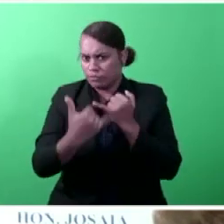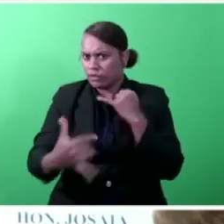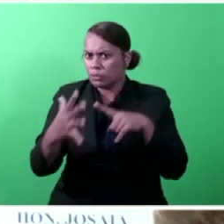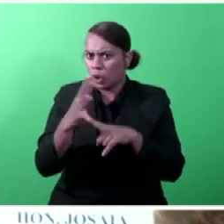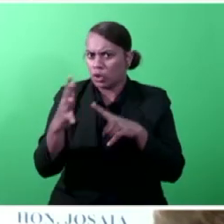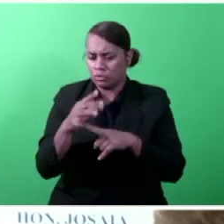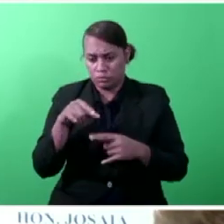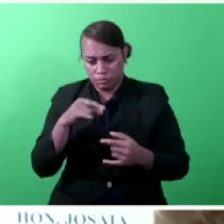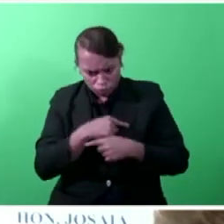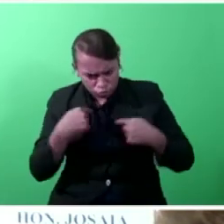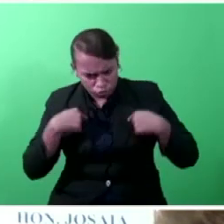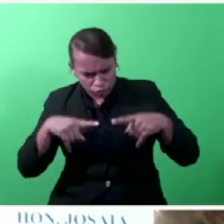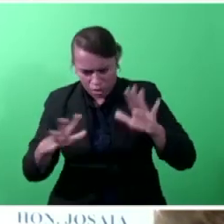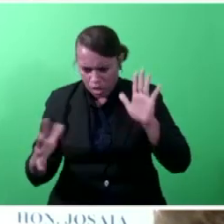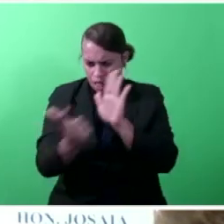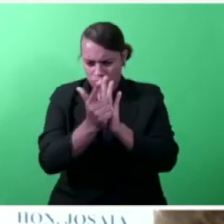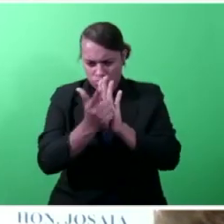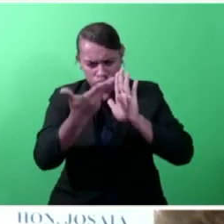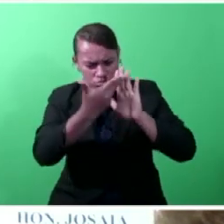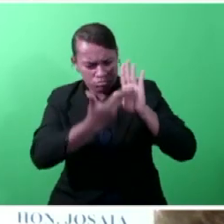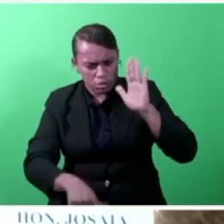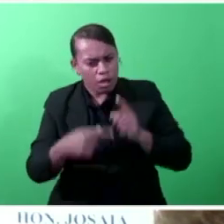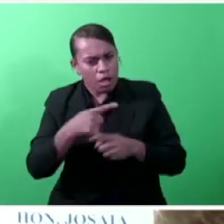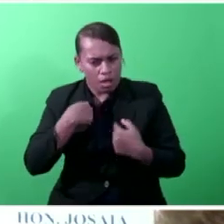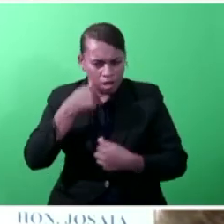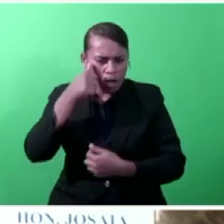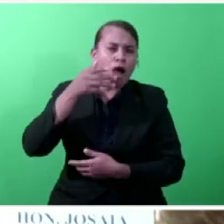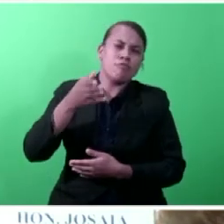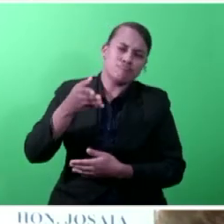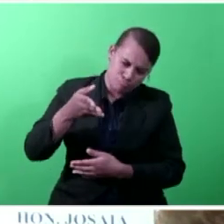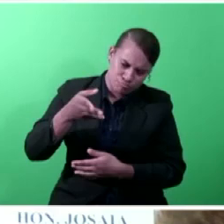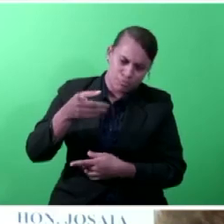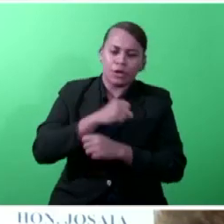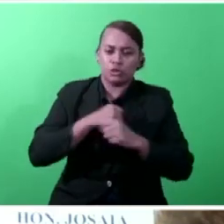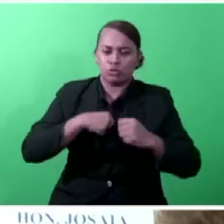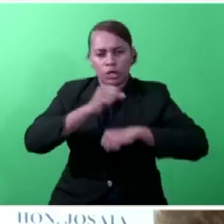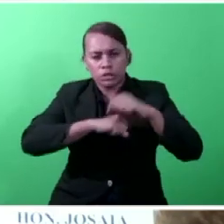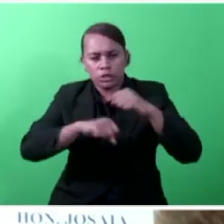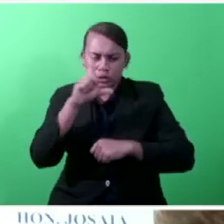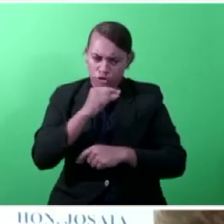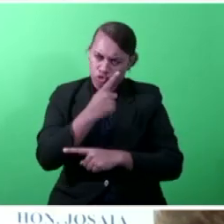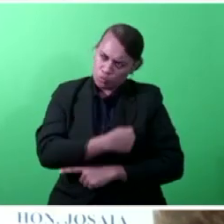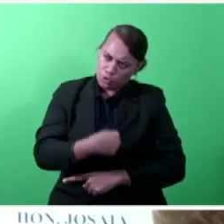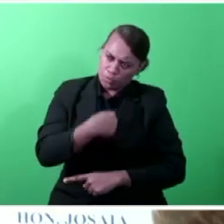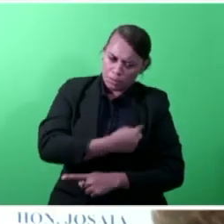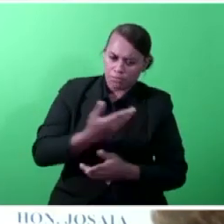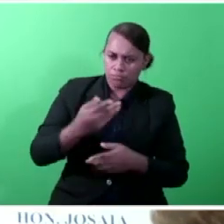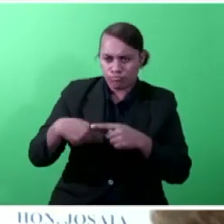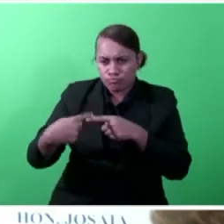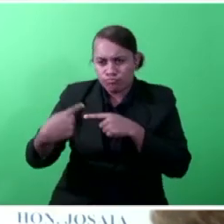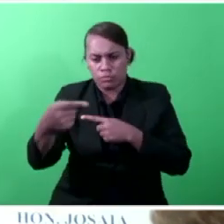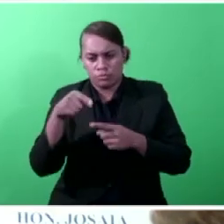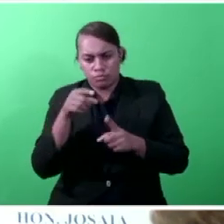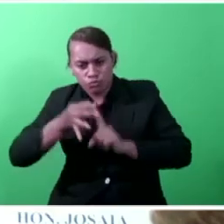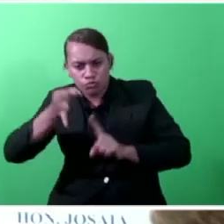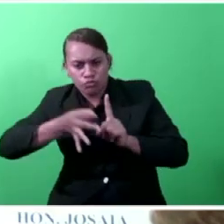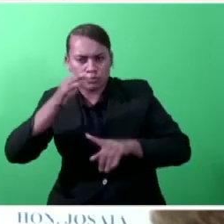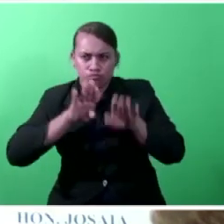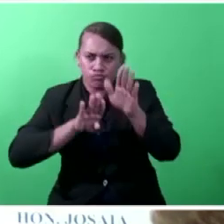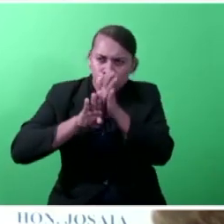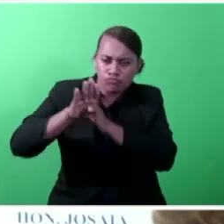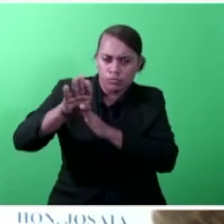have the legal basis and structures required to progress our commitments in ways commensurate with the urgency we